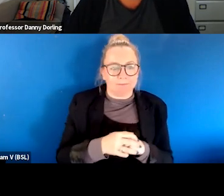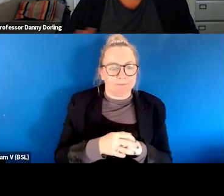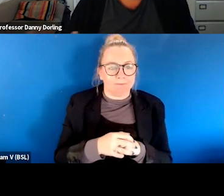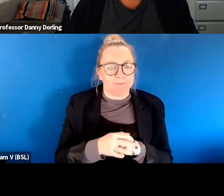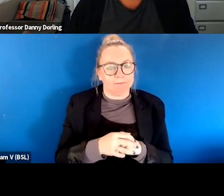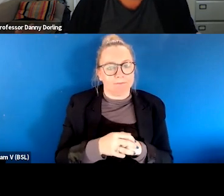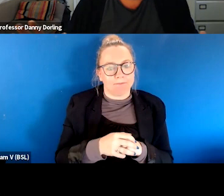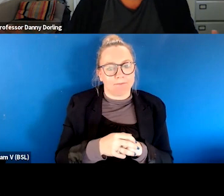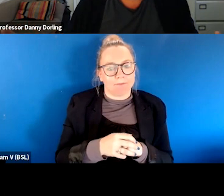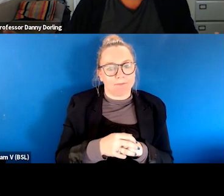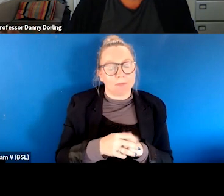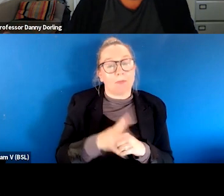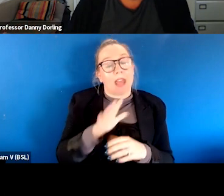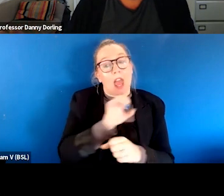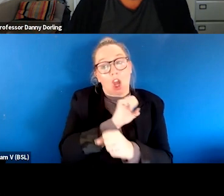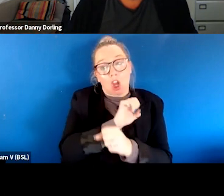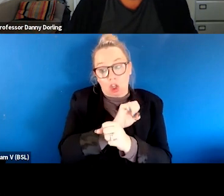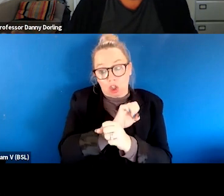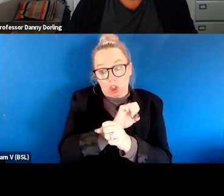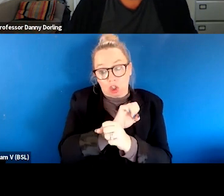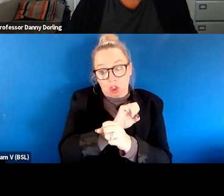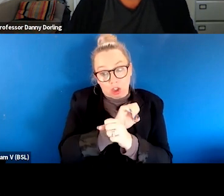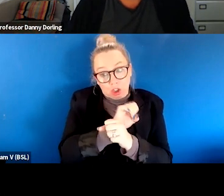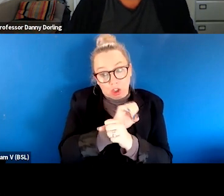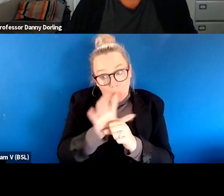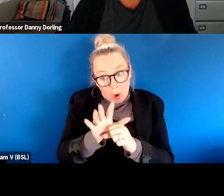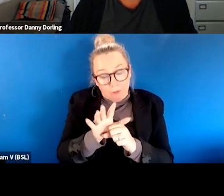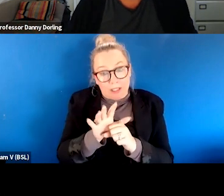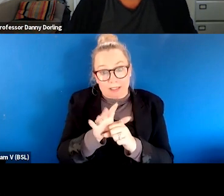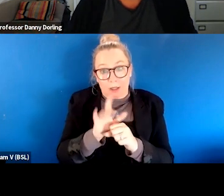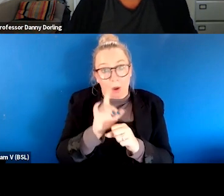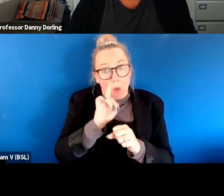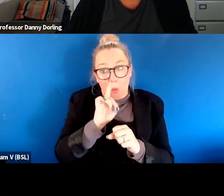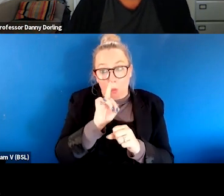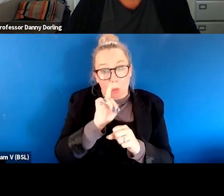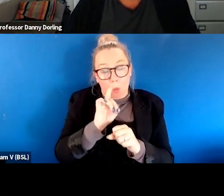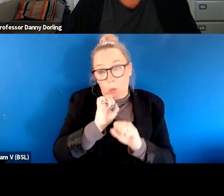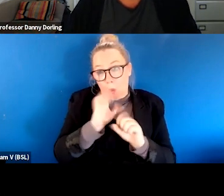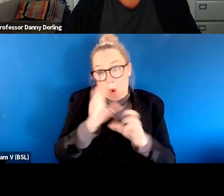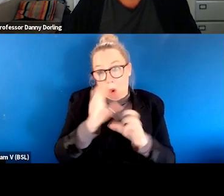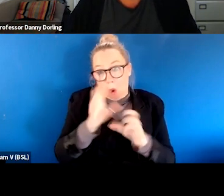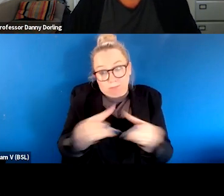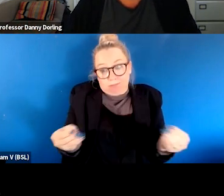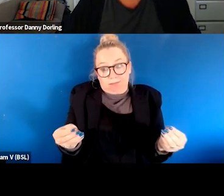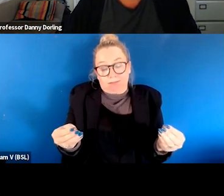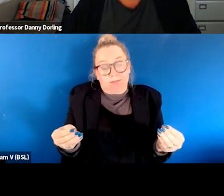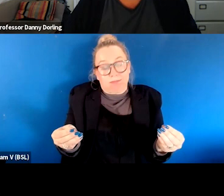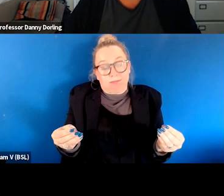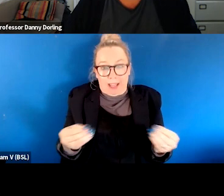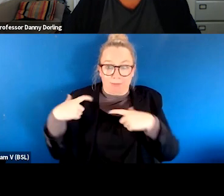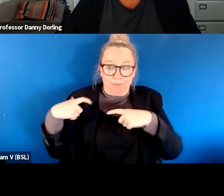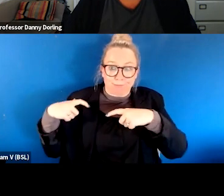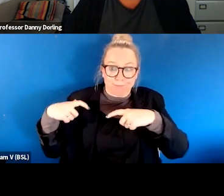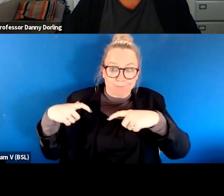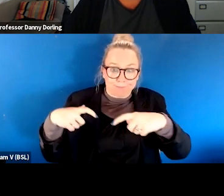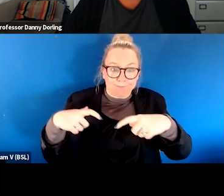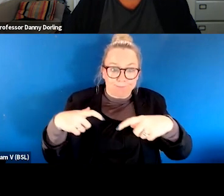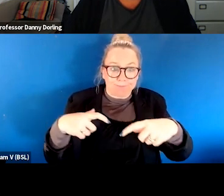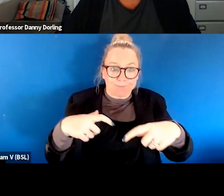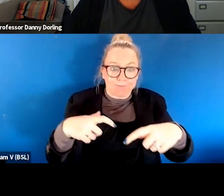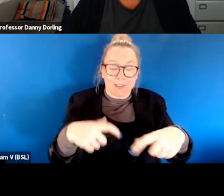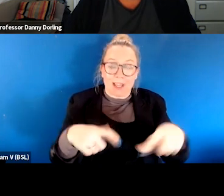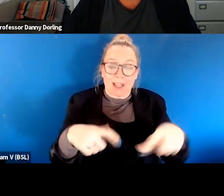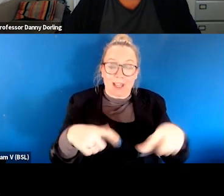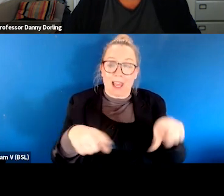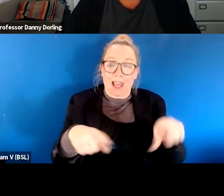So the pandemic, it's kind of like here to stay in some ways. And of course, in much of the rest of the